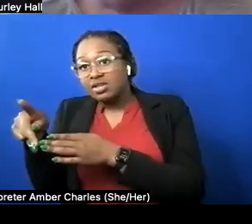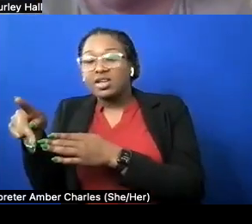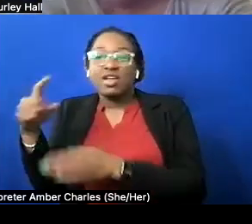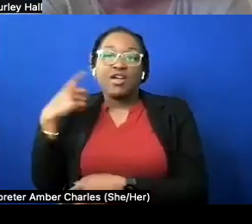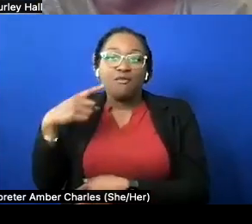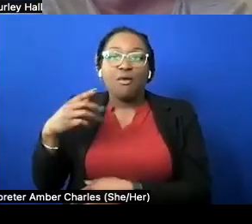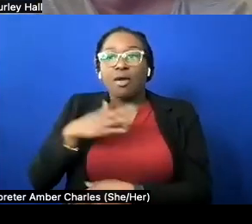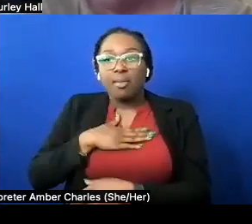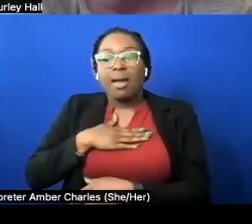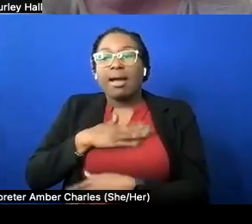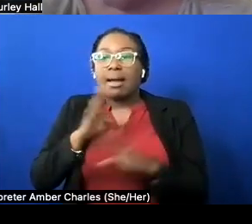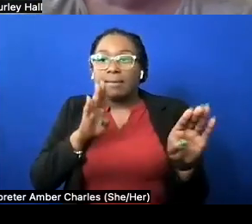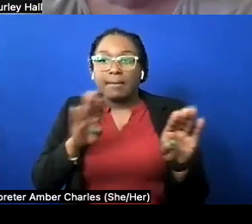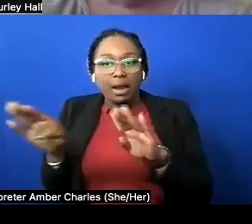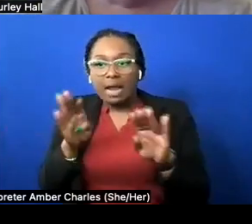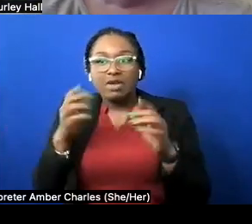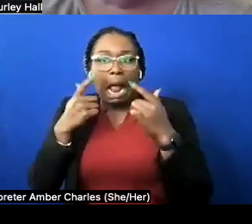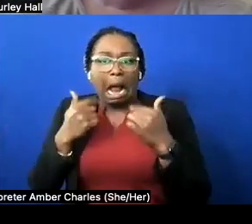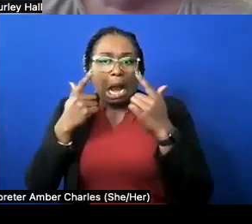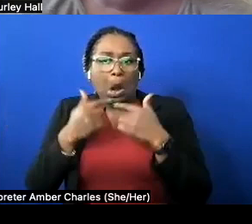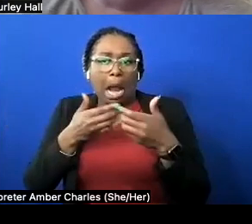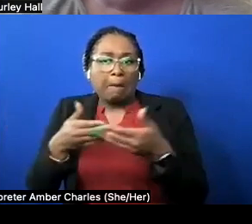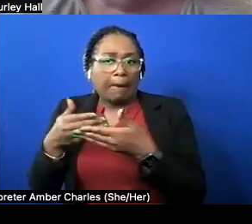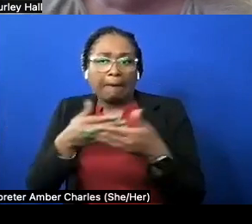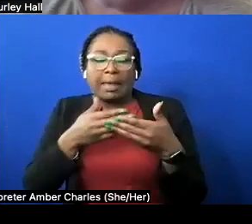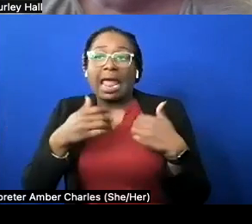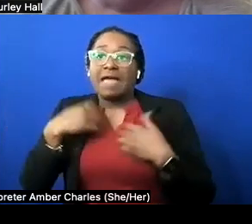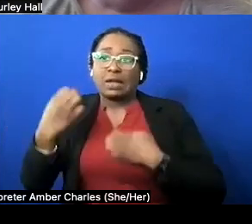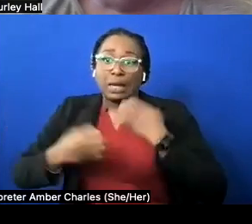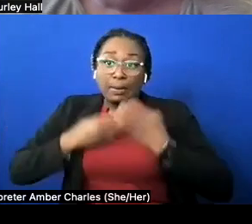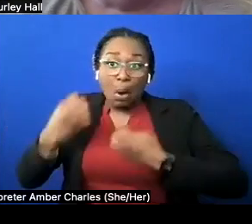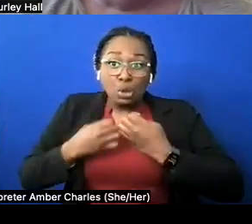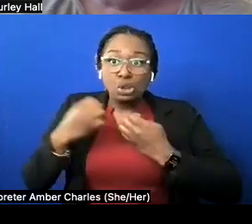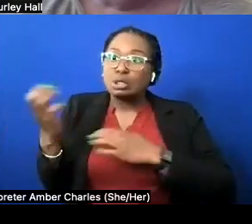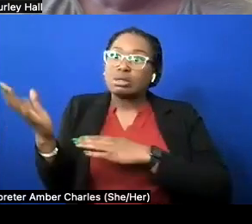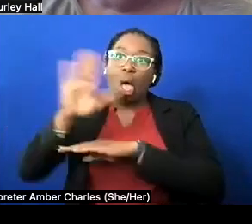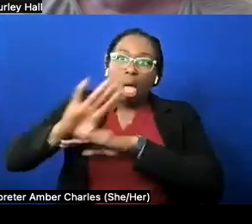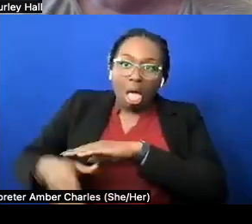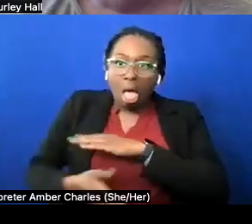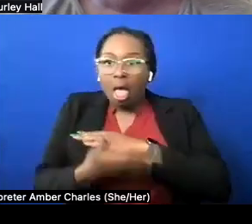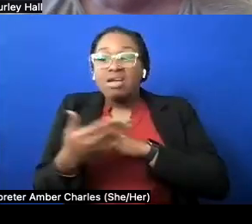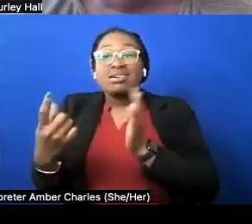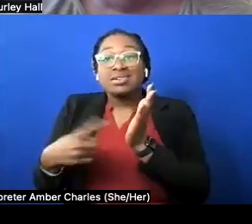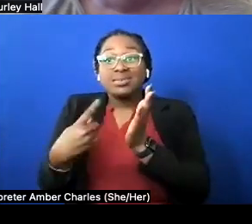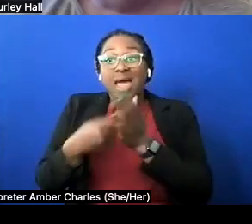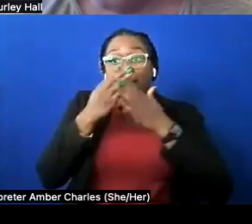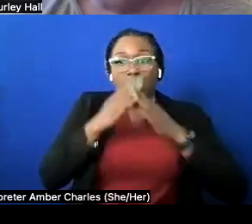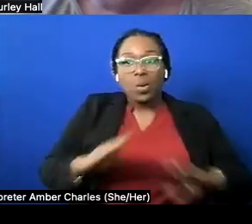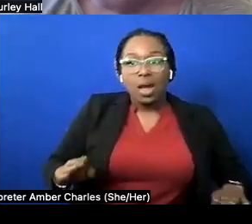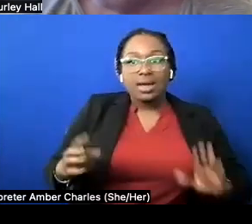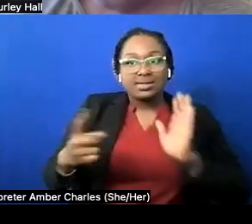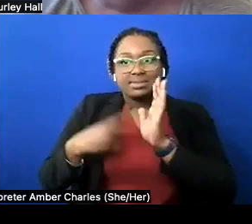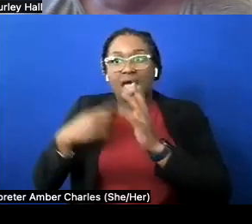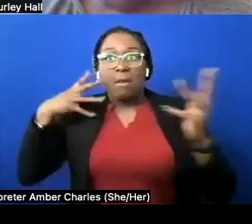crybaby, being, you know, having all the emotions all the time, sometimes being too quiet, sometimes being too loud. And